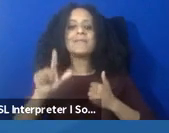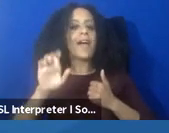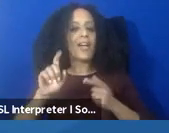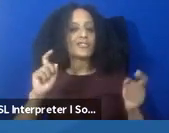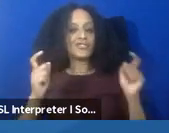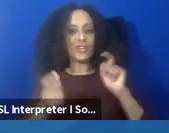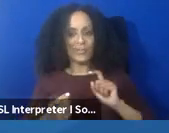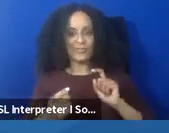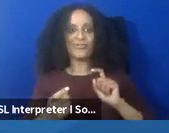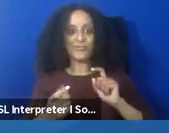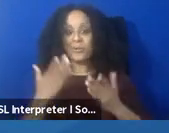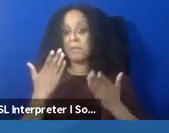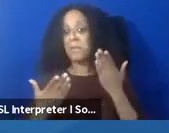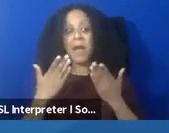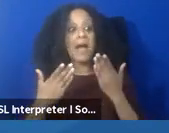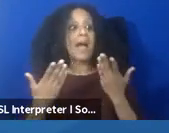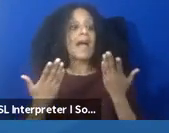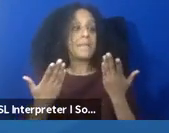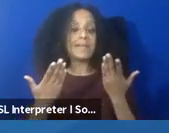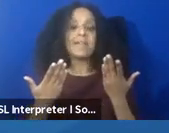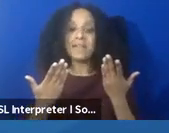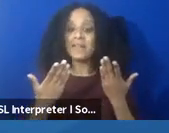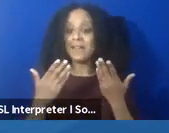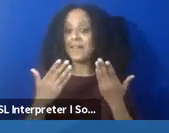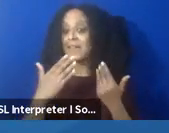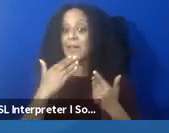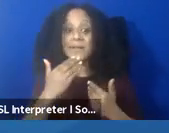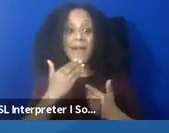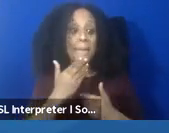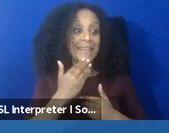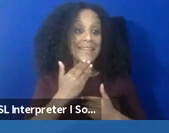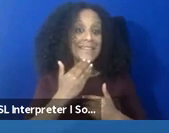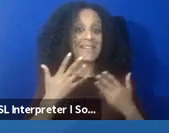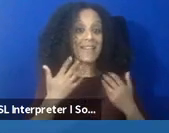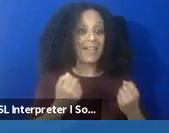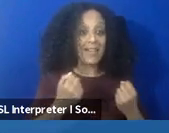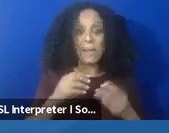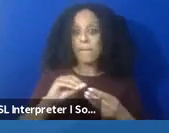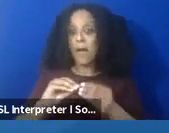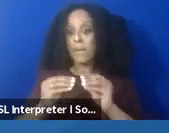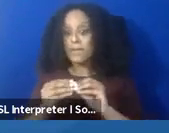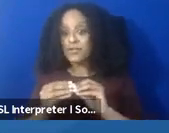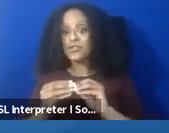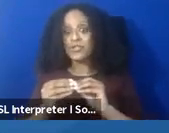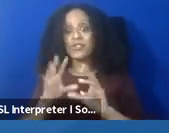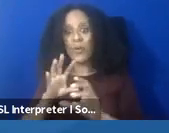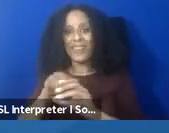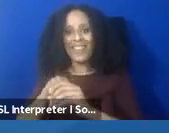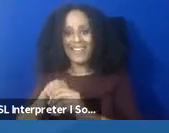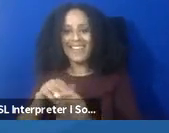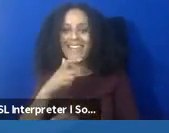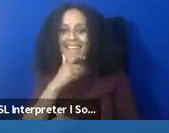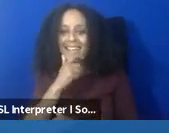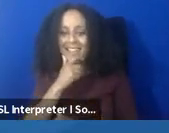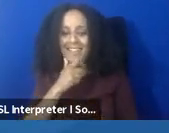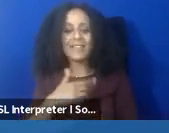lifestyle changes might be reflected in the increased prevalence of diabetes in the population in England. So